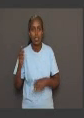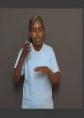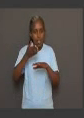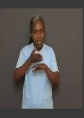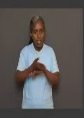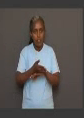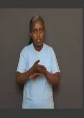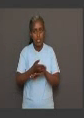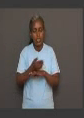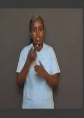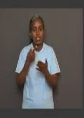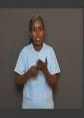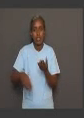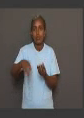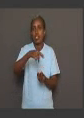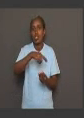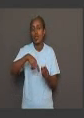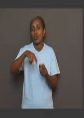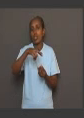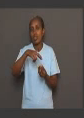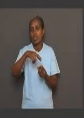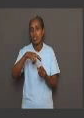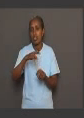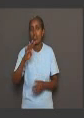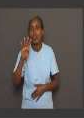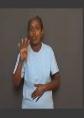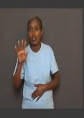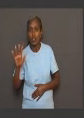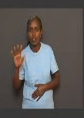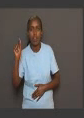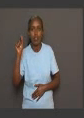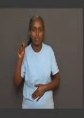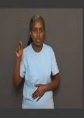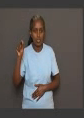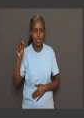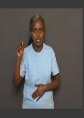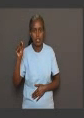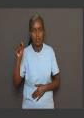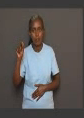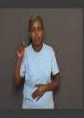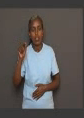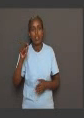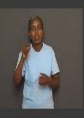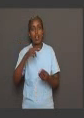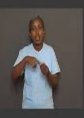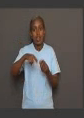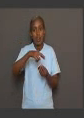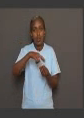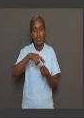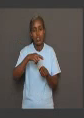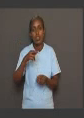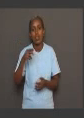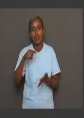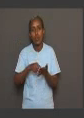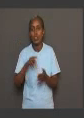after it has been rotated 45 degrees around a point at